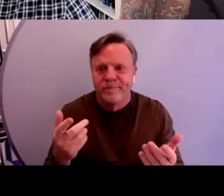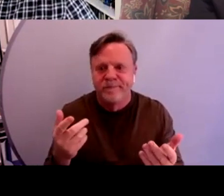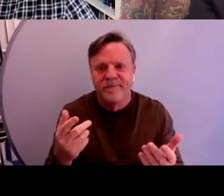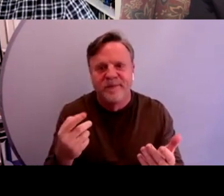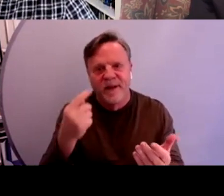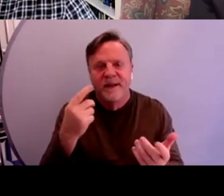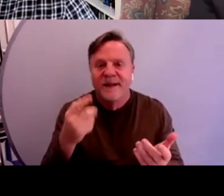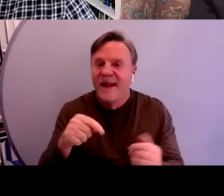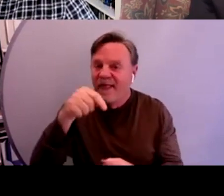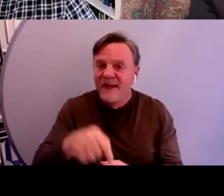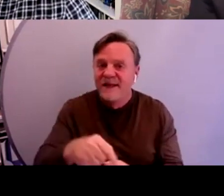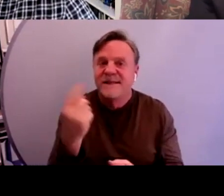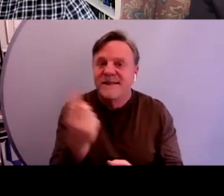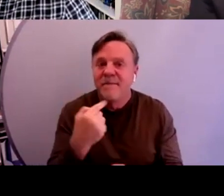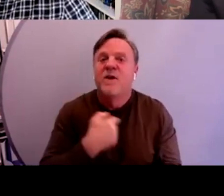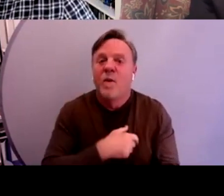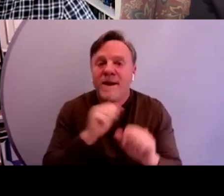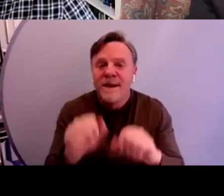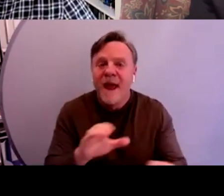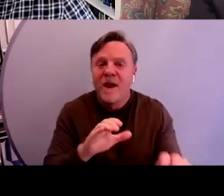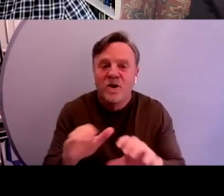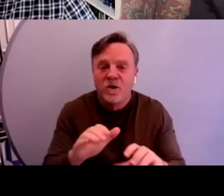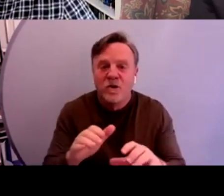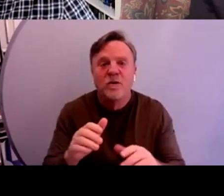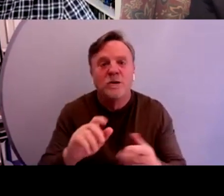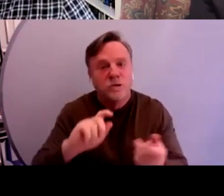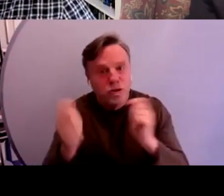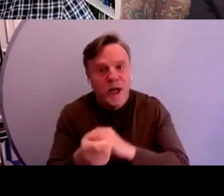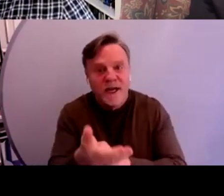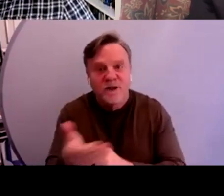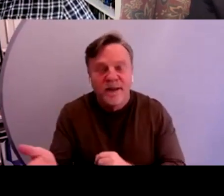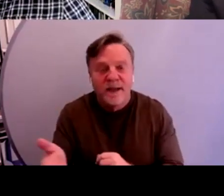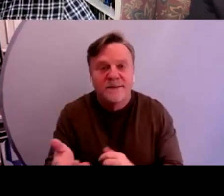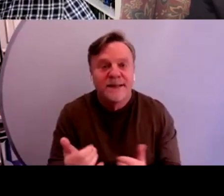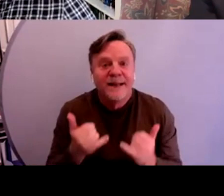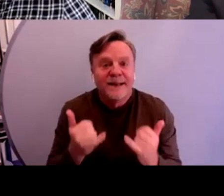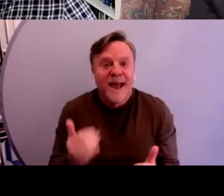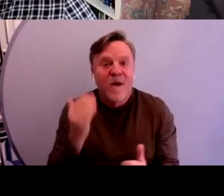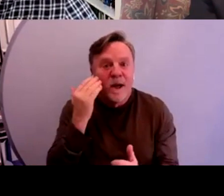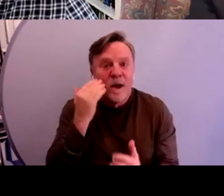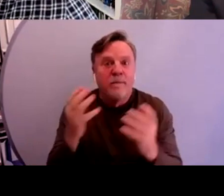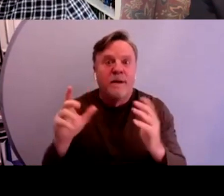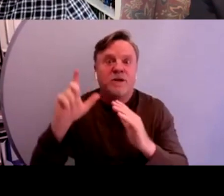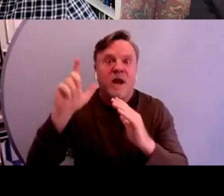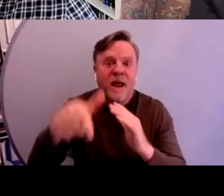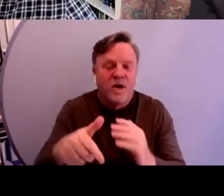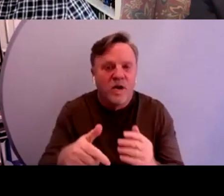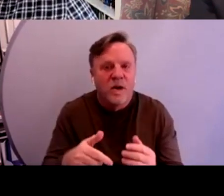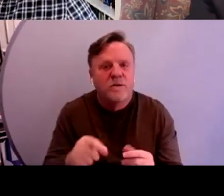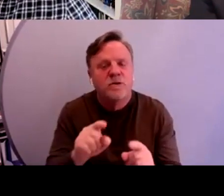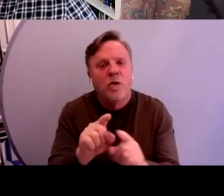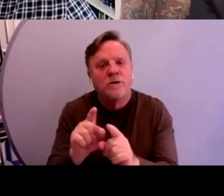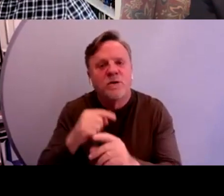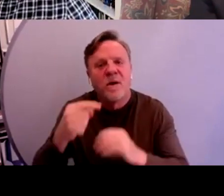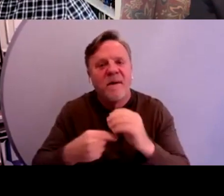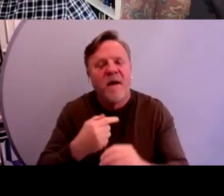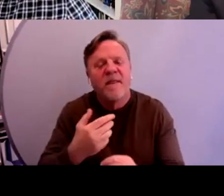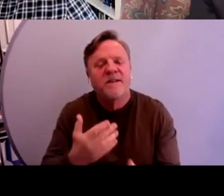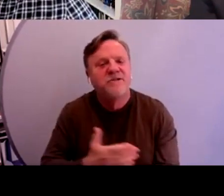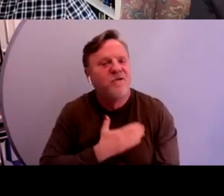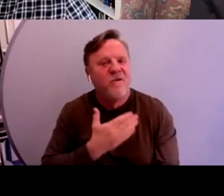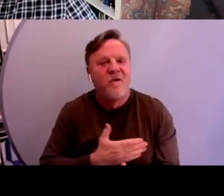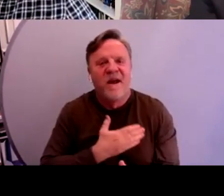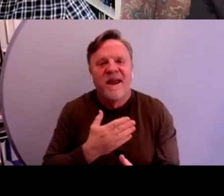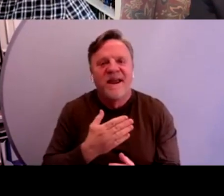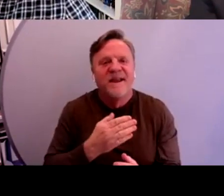this is something we can do to change things. And as I now know, much later, it was also about the joy, to go back to what